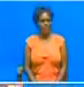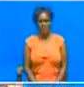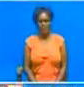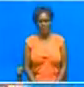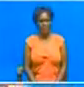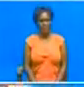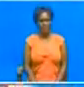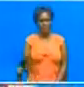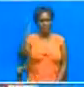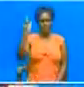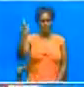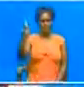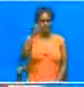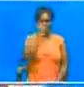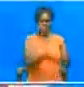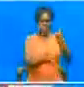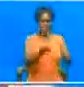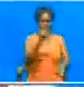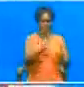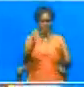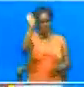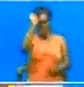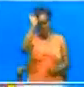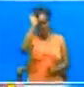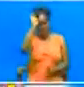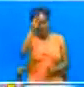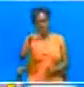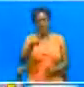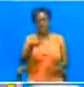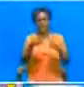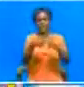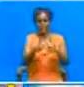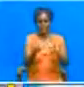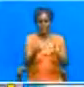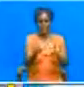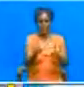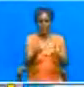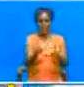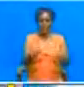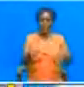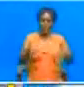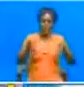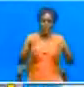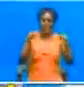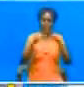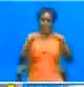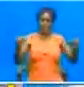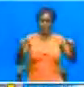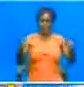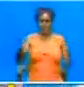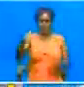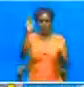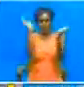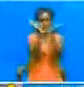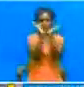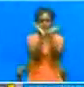The Athletics Kenya Track and Field meeting in Eldoret presented the perfect platform for the unveiling of the long-awaited tartan track at the Kipchoge Keino